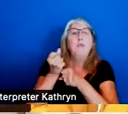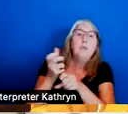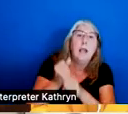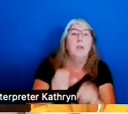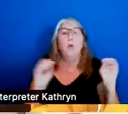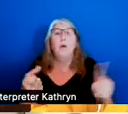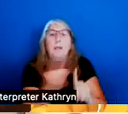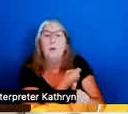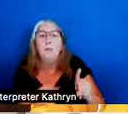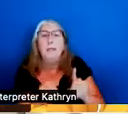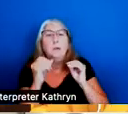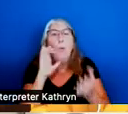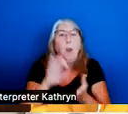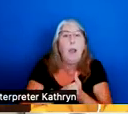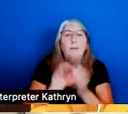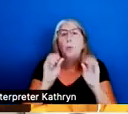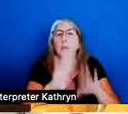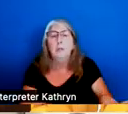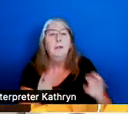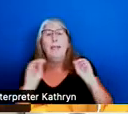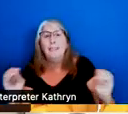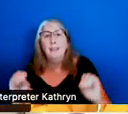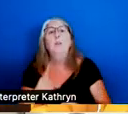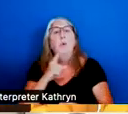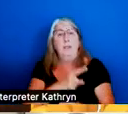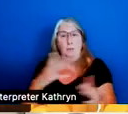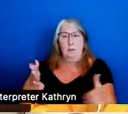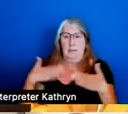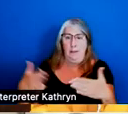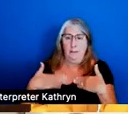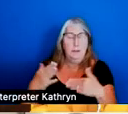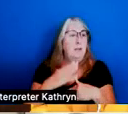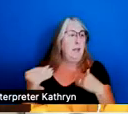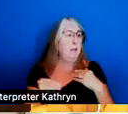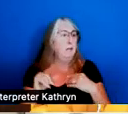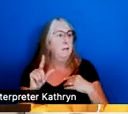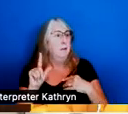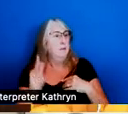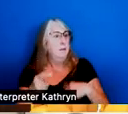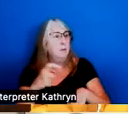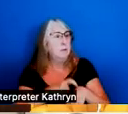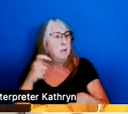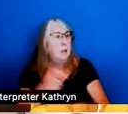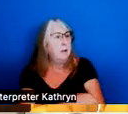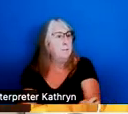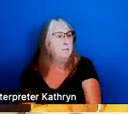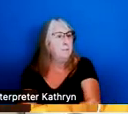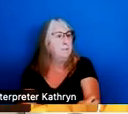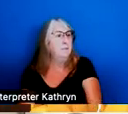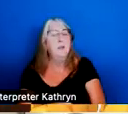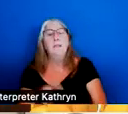no kids, no wife, nothing. So he was happy. There was times that I had